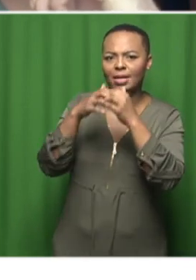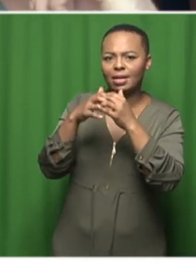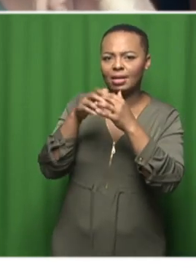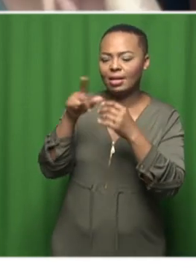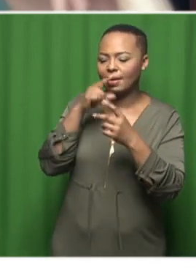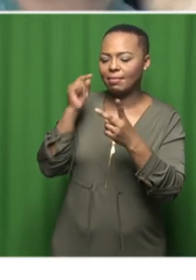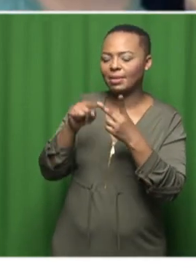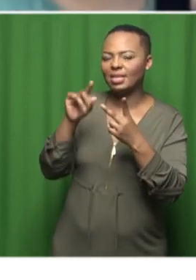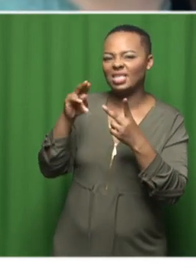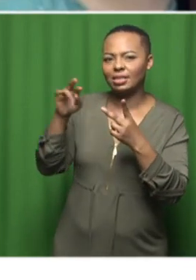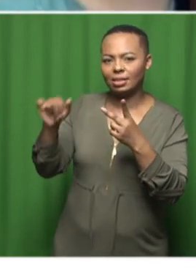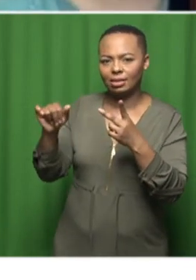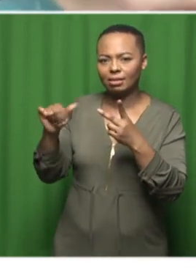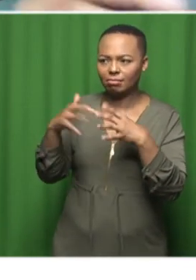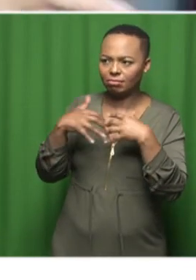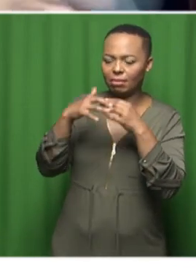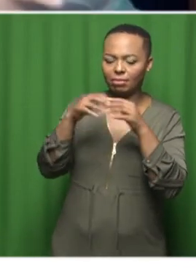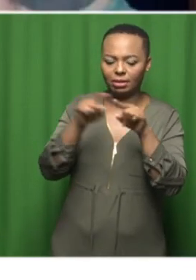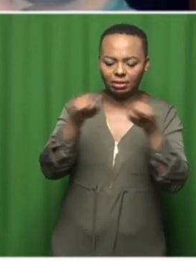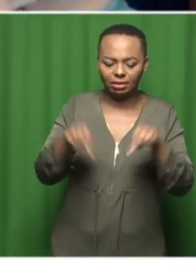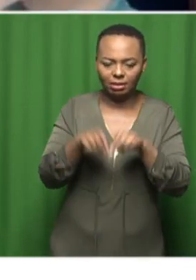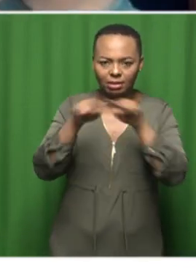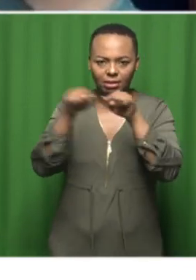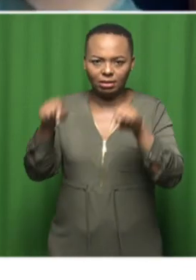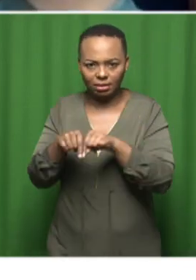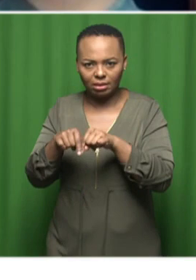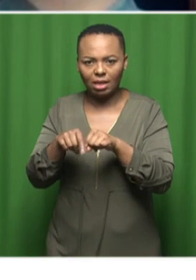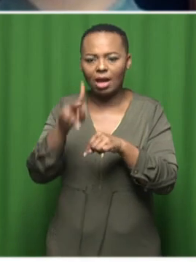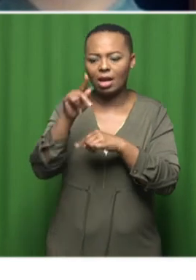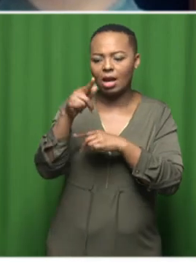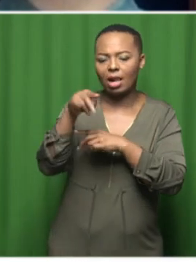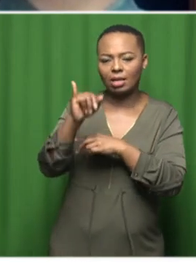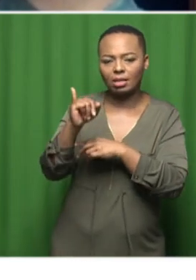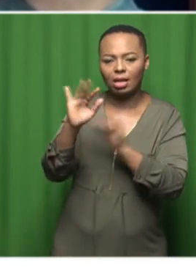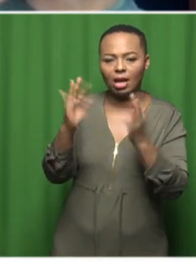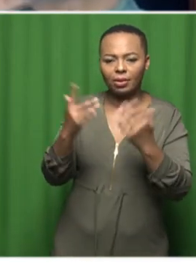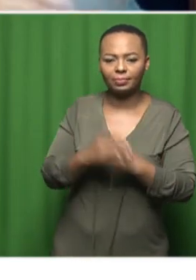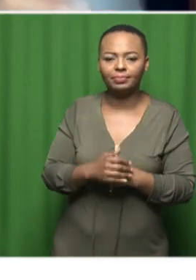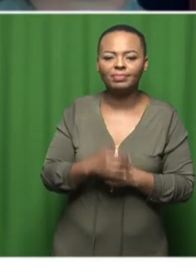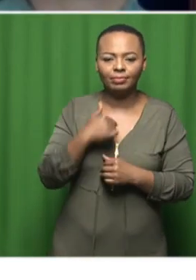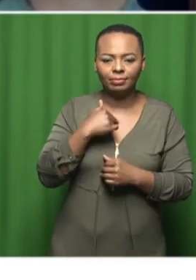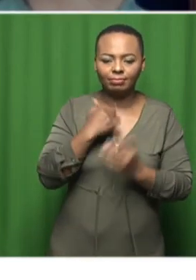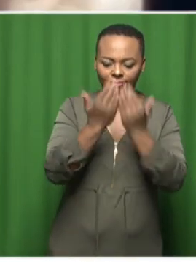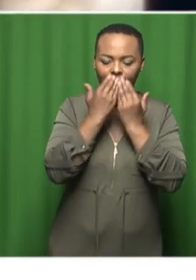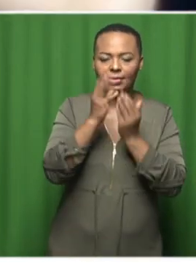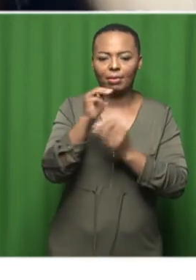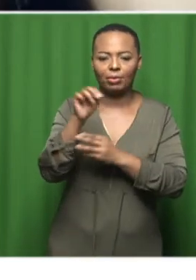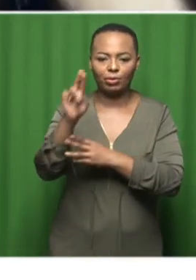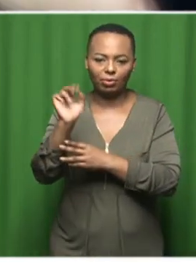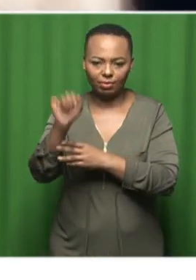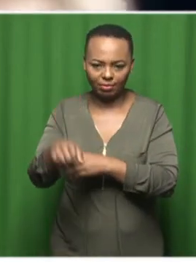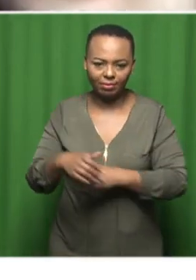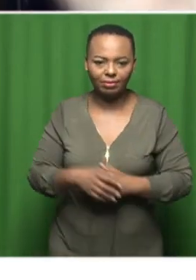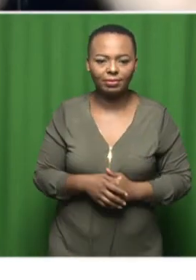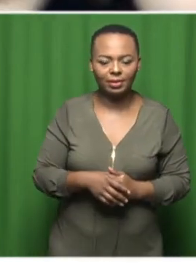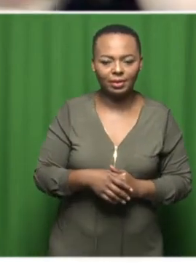Ceramics? So I also studied at NMU. That's where I met Nikhil,